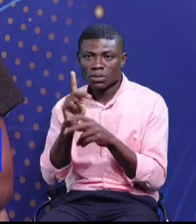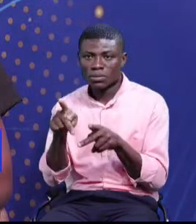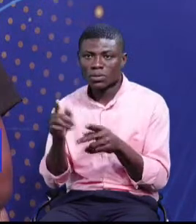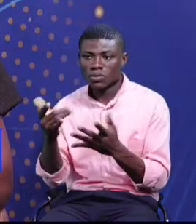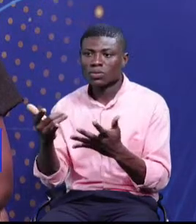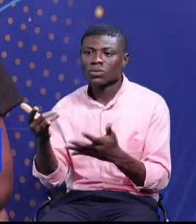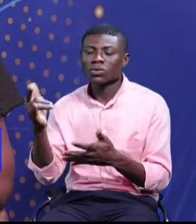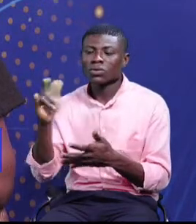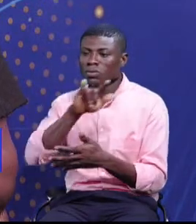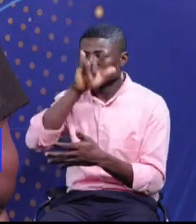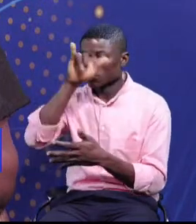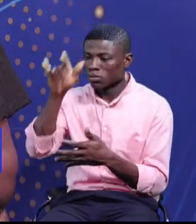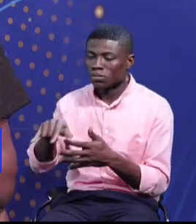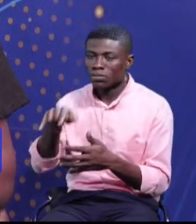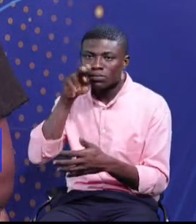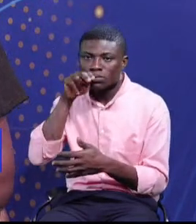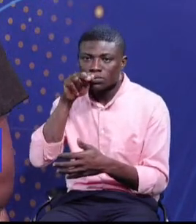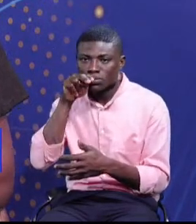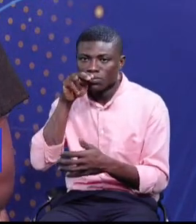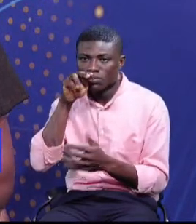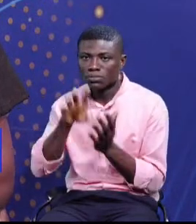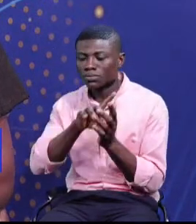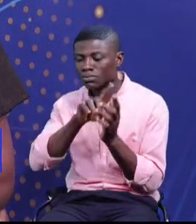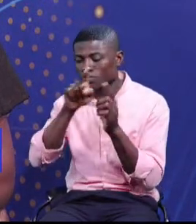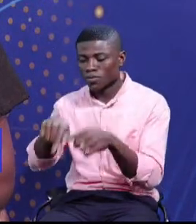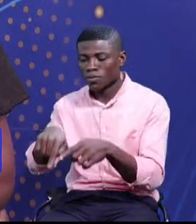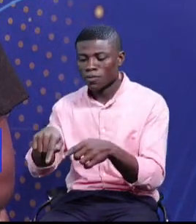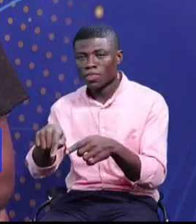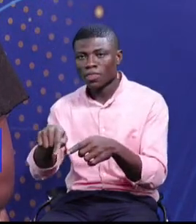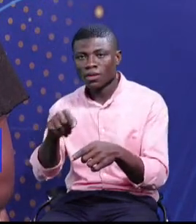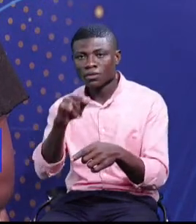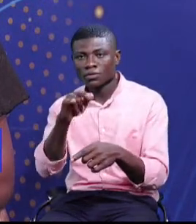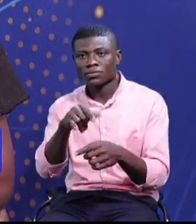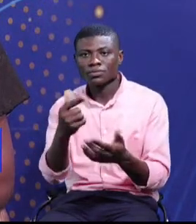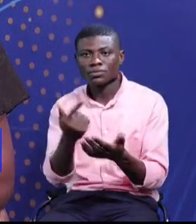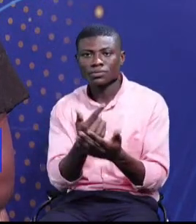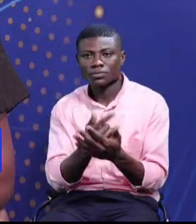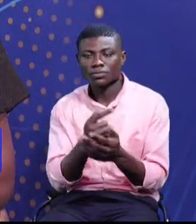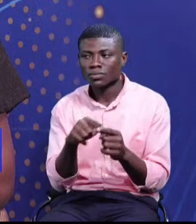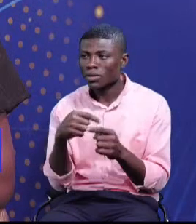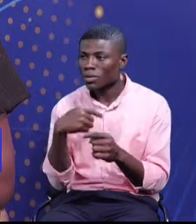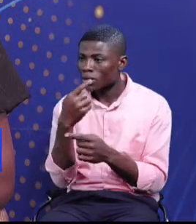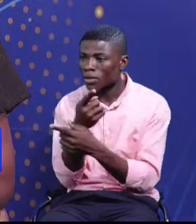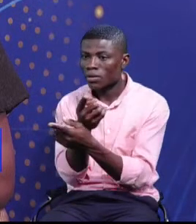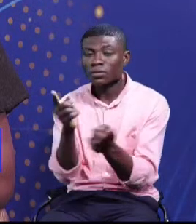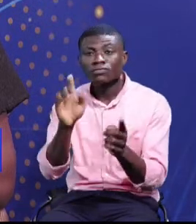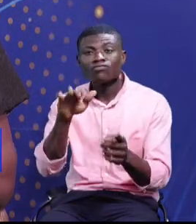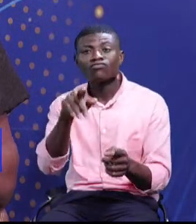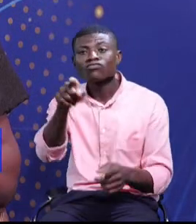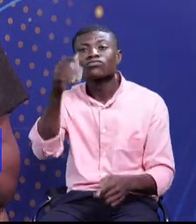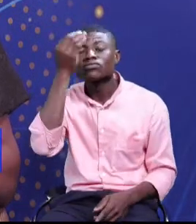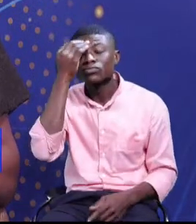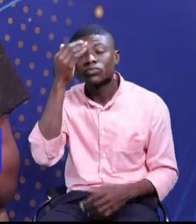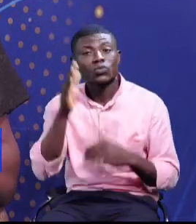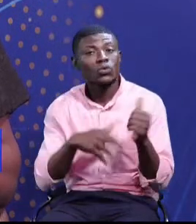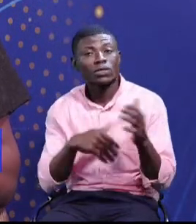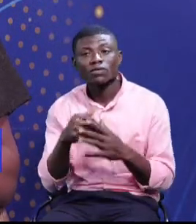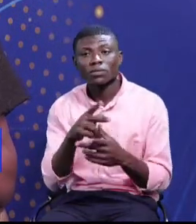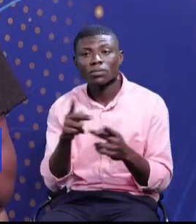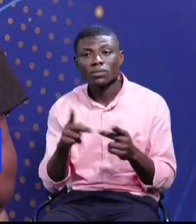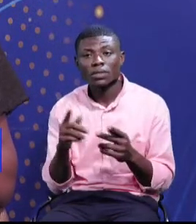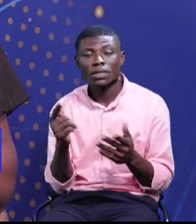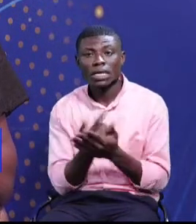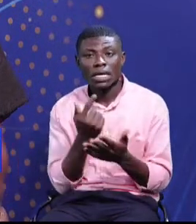to come into Nigeria or they were in Ghana, and he said to them, you know, no matter where you want to go, Ghana